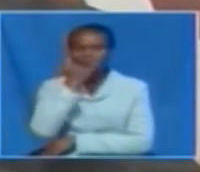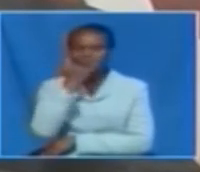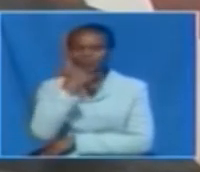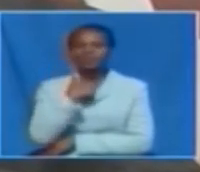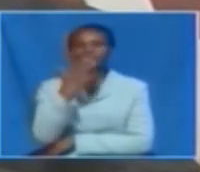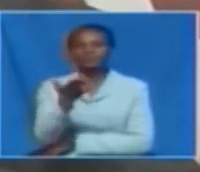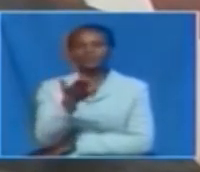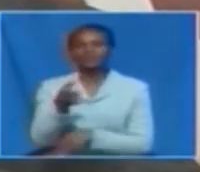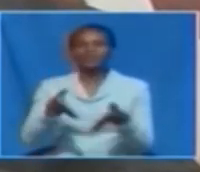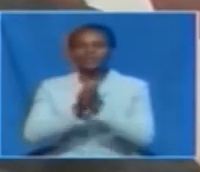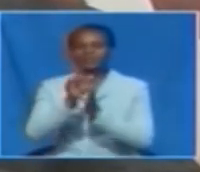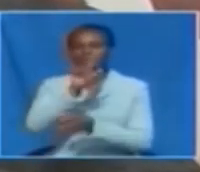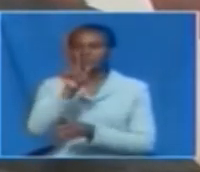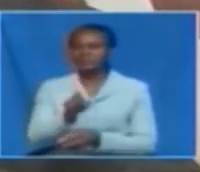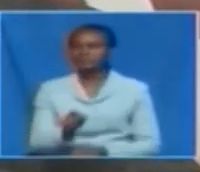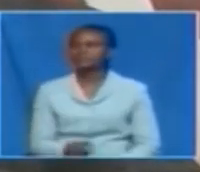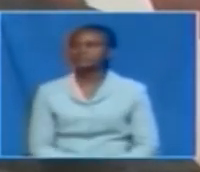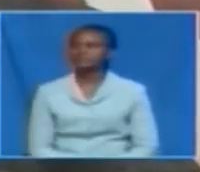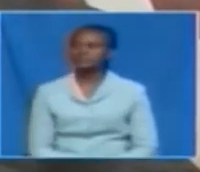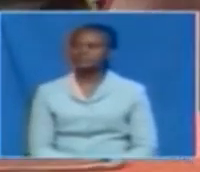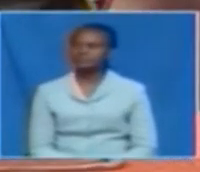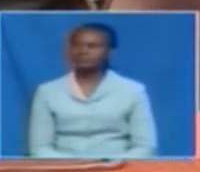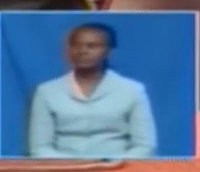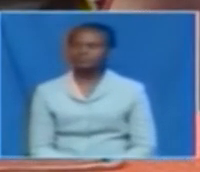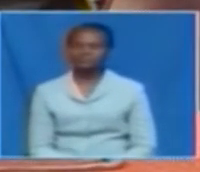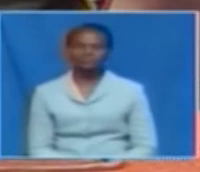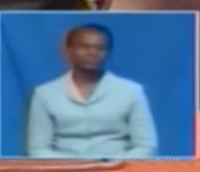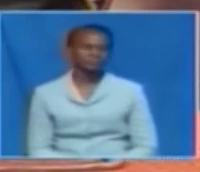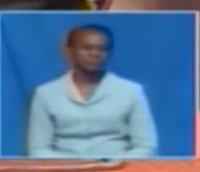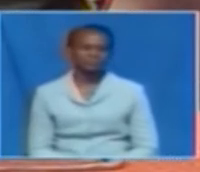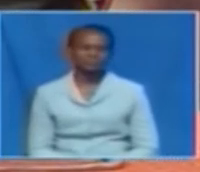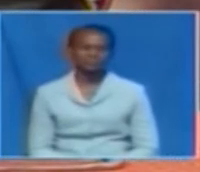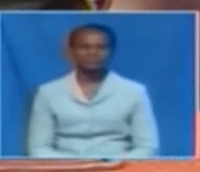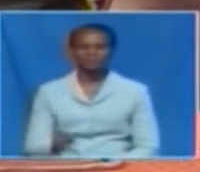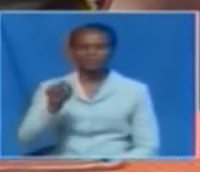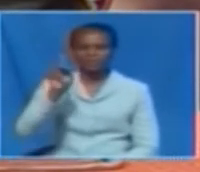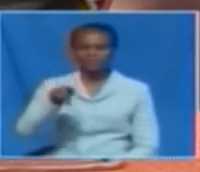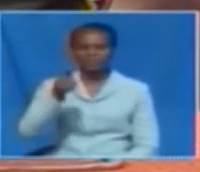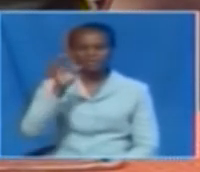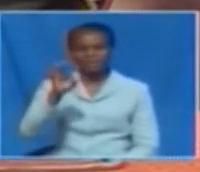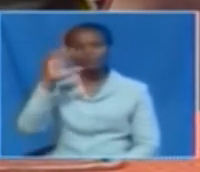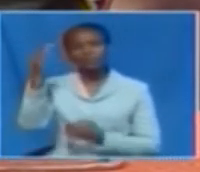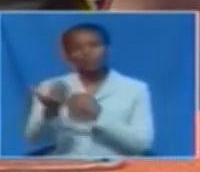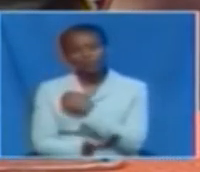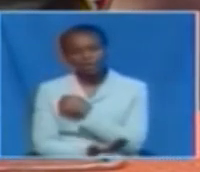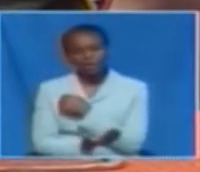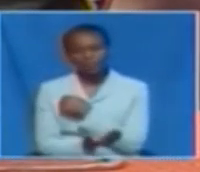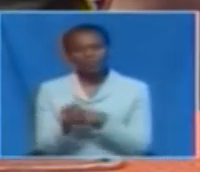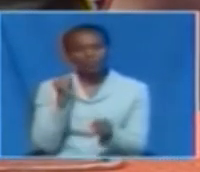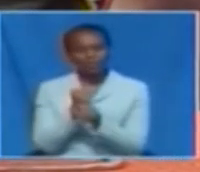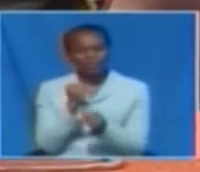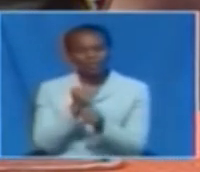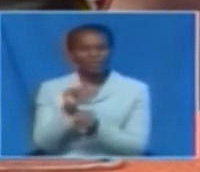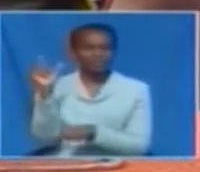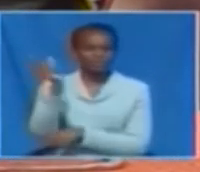you to ask that question at the moment. Another issue that is going to come up is the PF has opened its doors for aspiring candidates